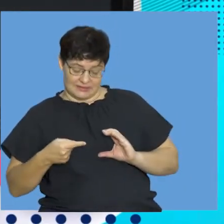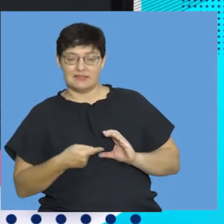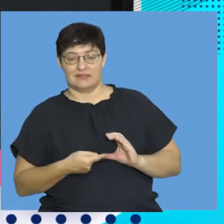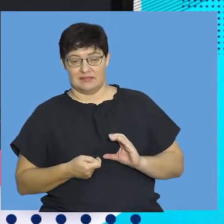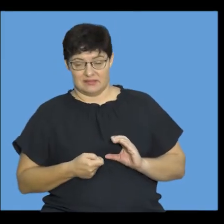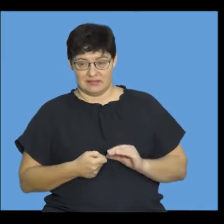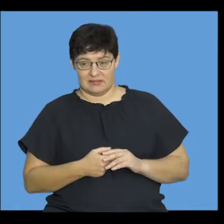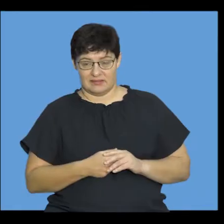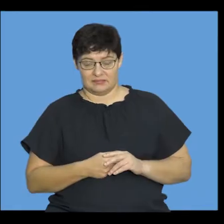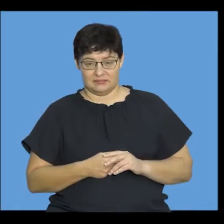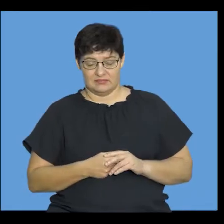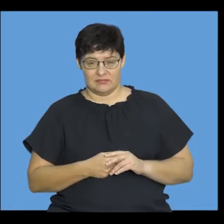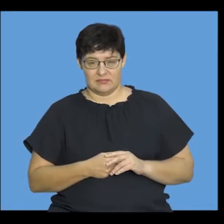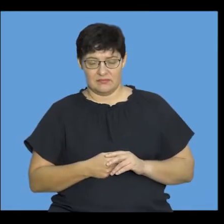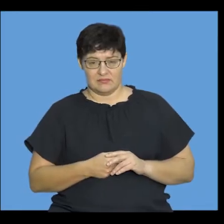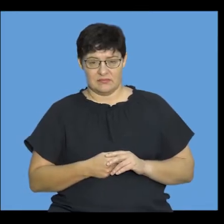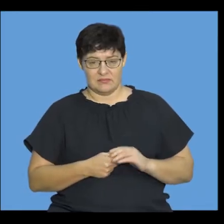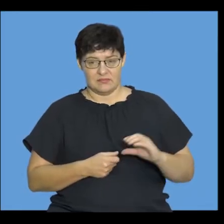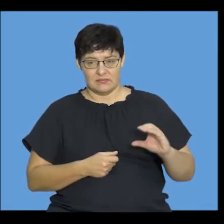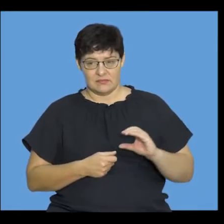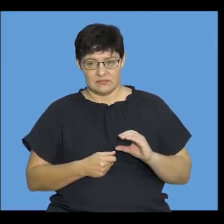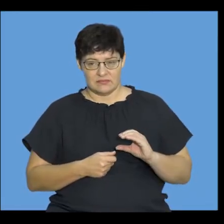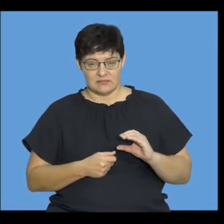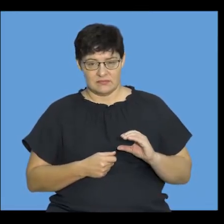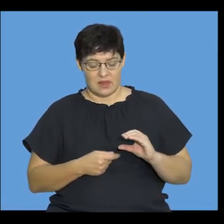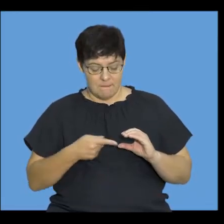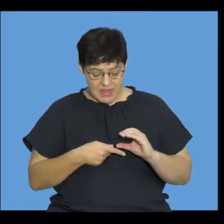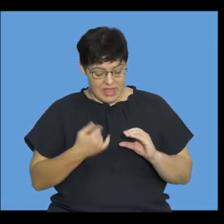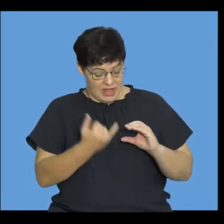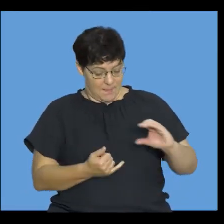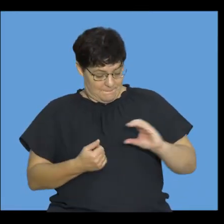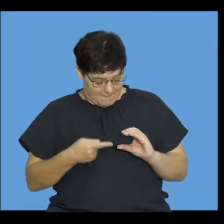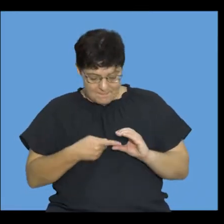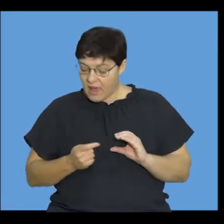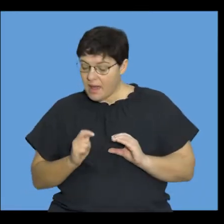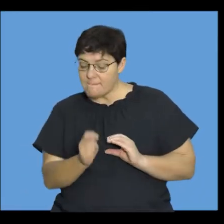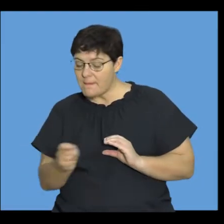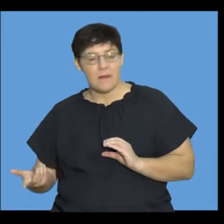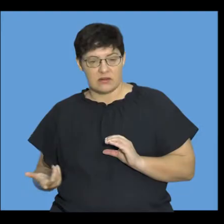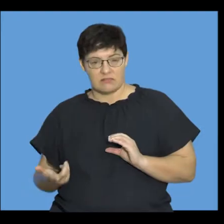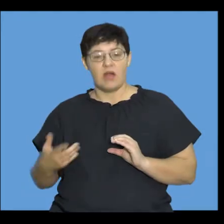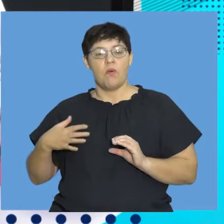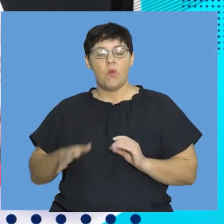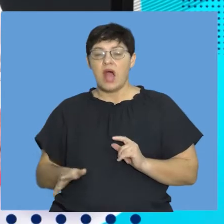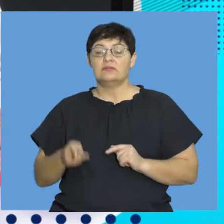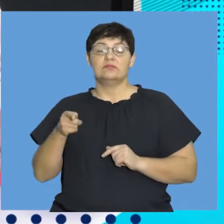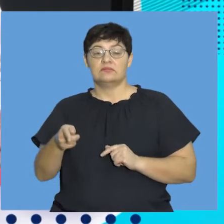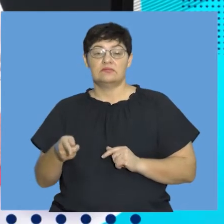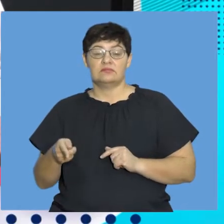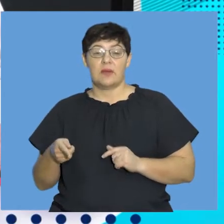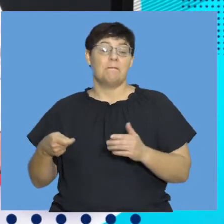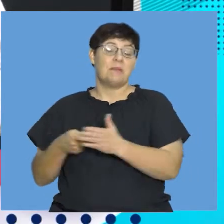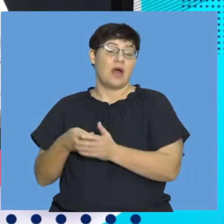token, how will you pay it out? What will you spend it on? I'm going to buy, very famous for you